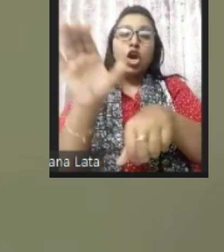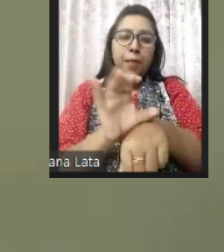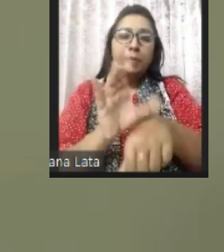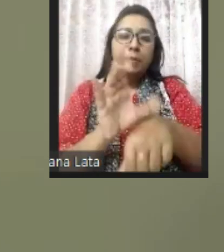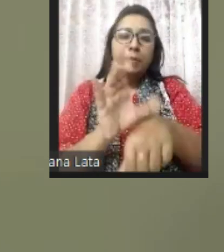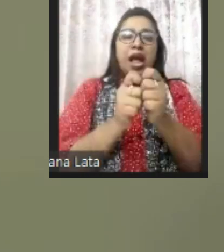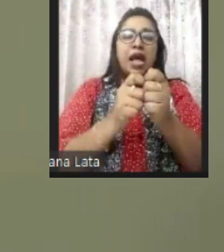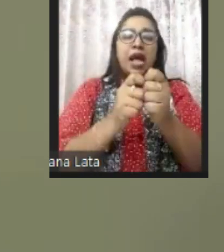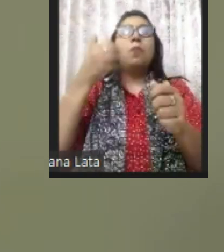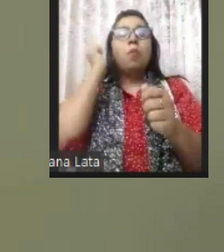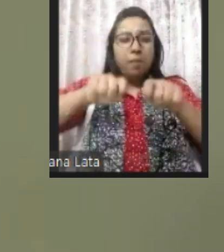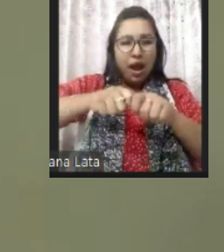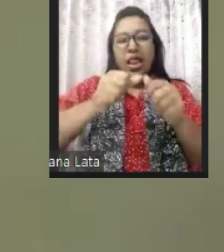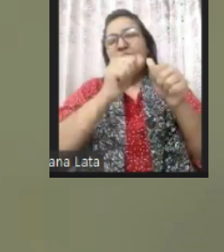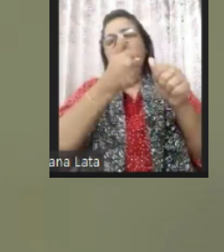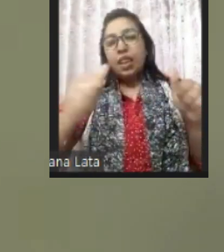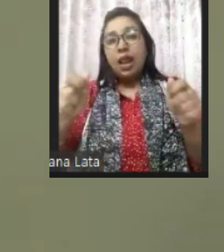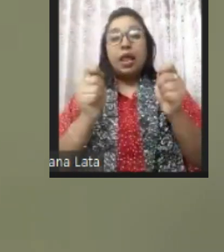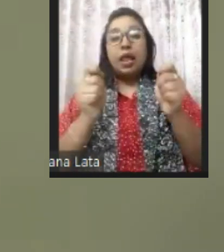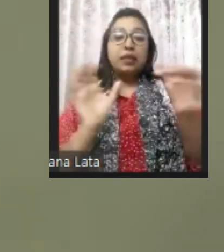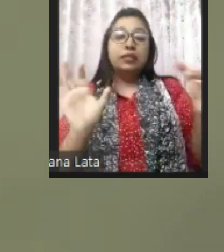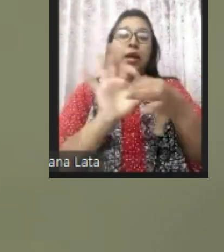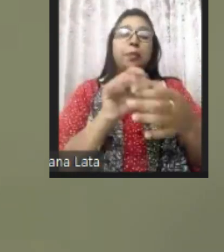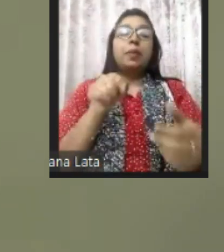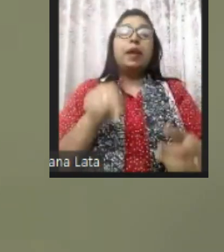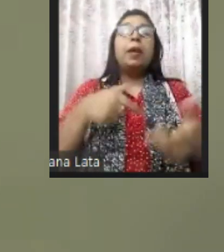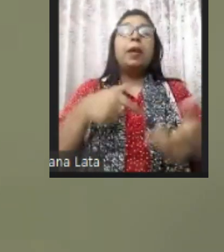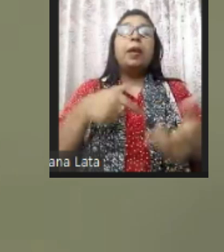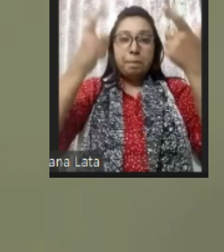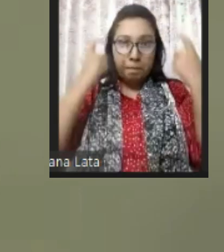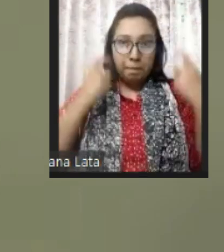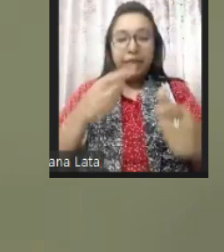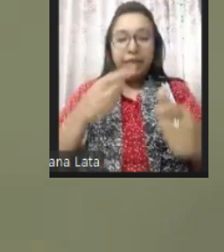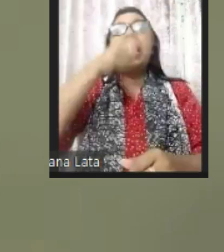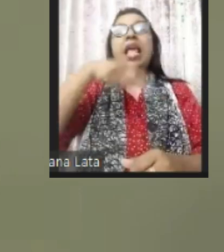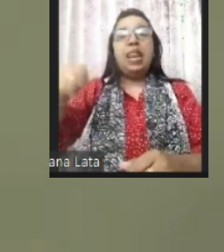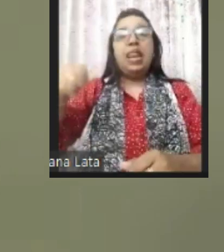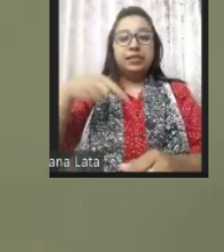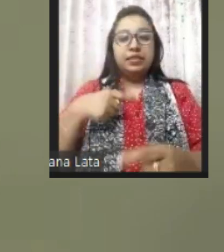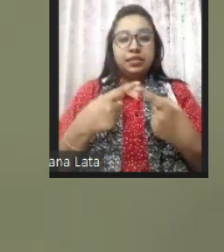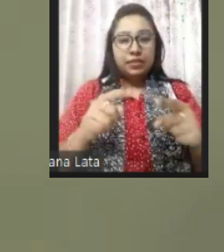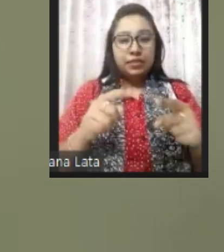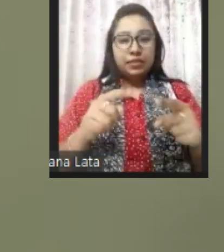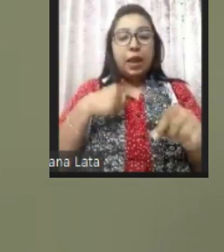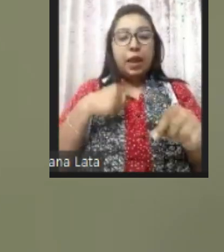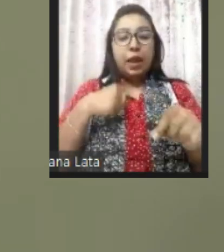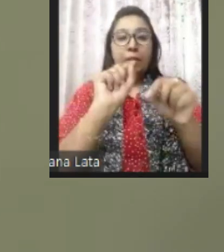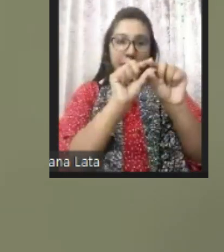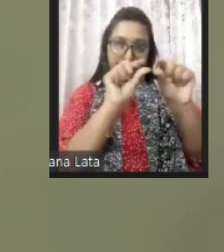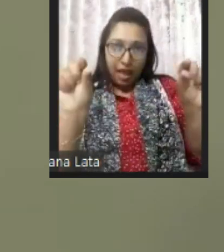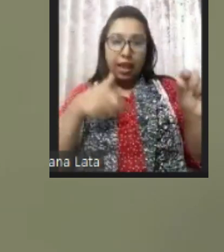Goals. This will be in English. The discussion will be in English, but we'll have text captions and Bangla Sign